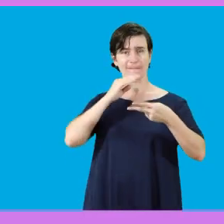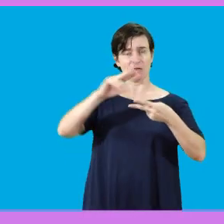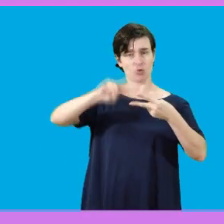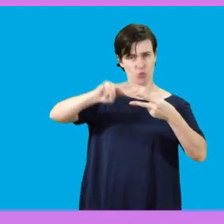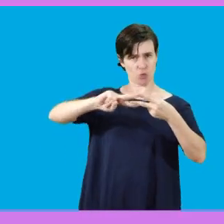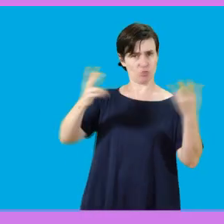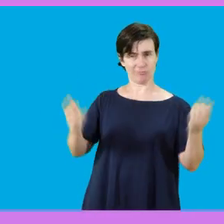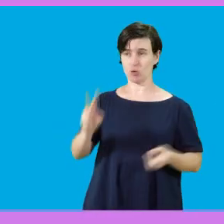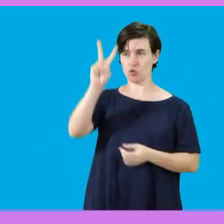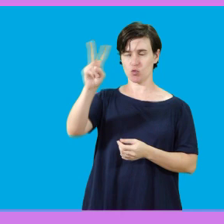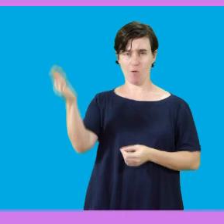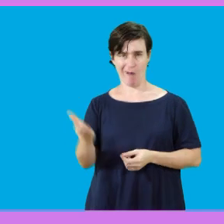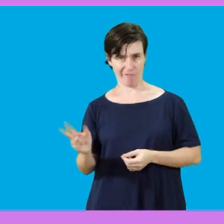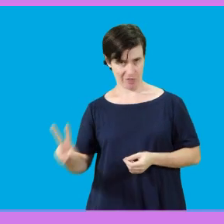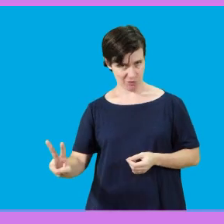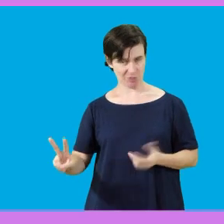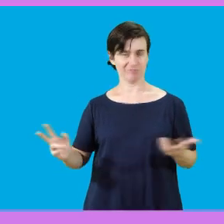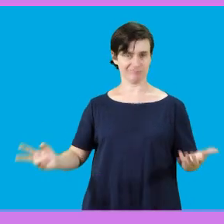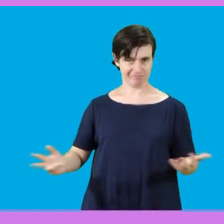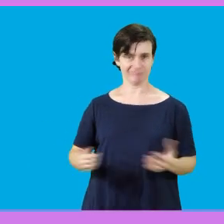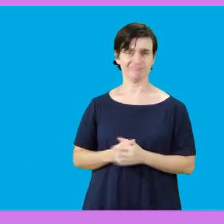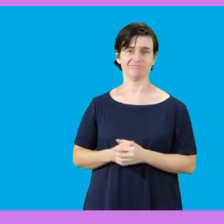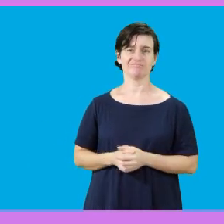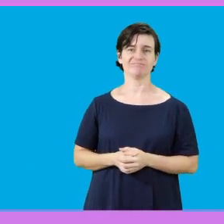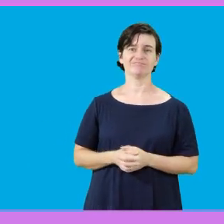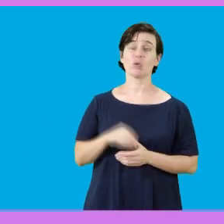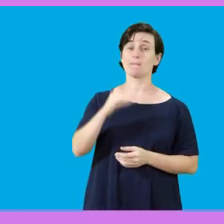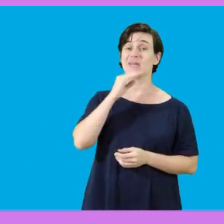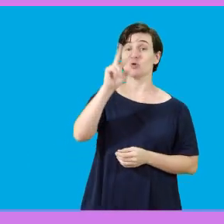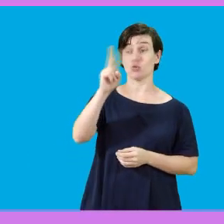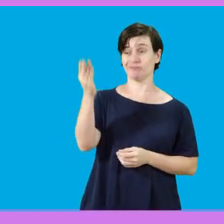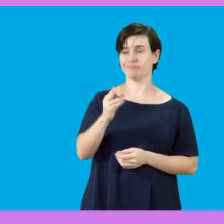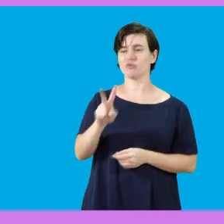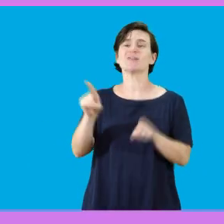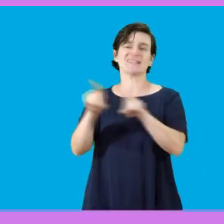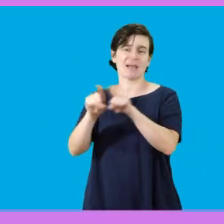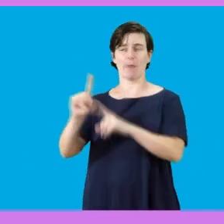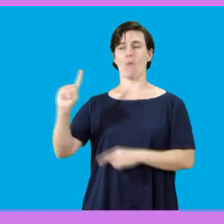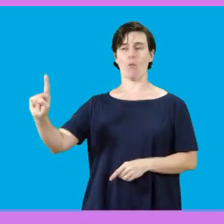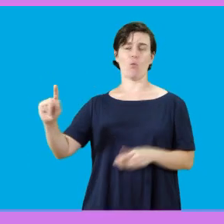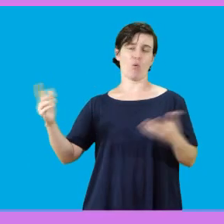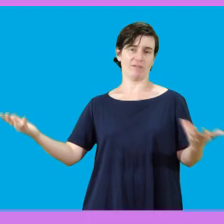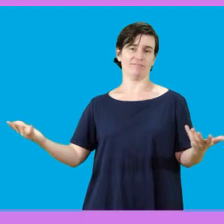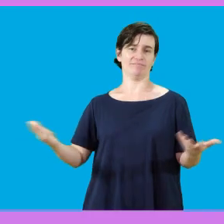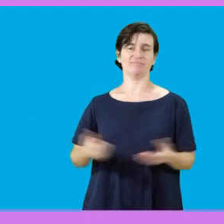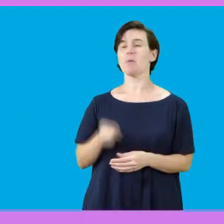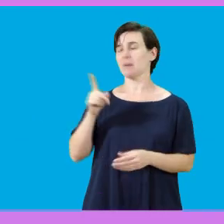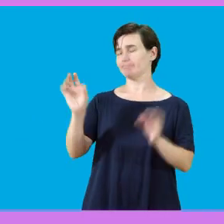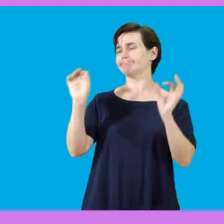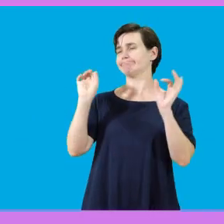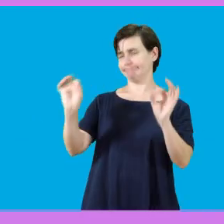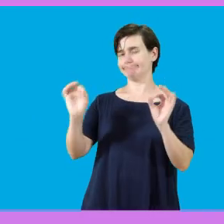have? We've got 1. So what is 1 plus 1? It is 2/2. So 2/2 it's equals to 1, which